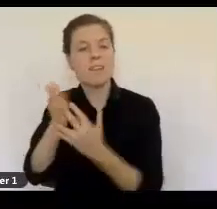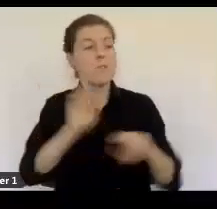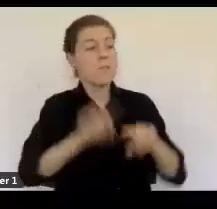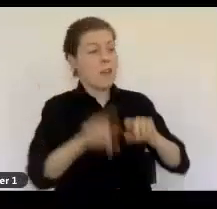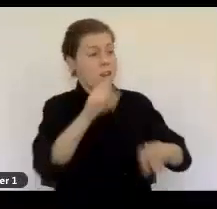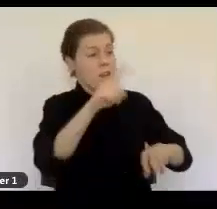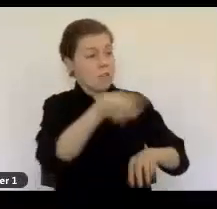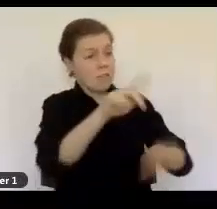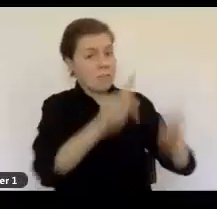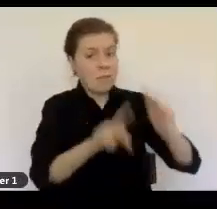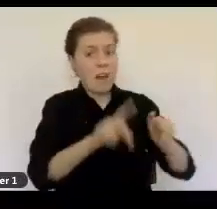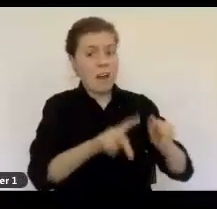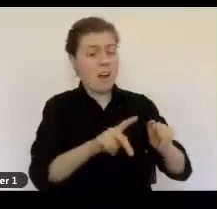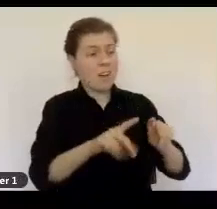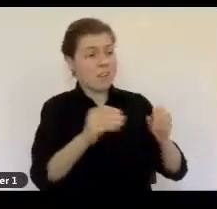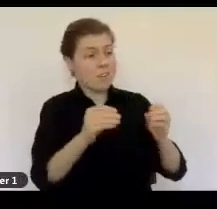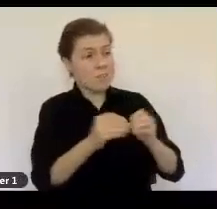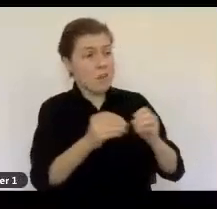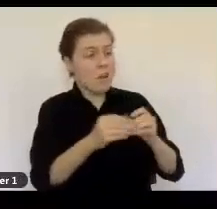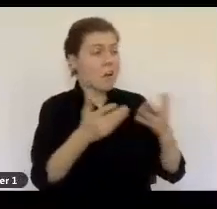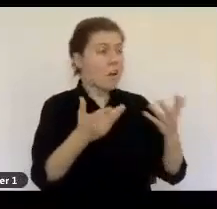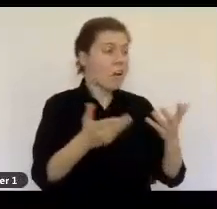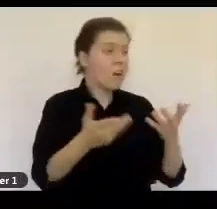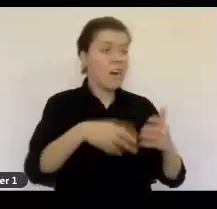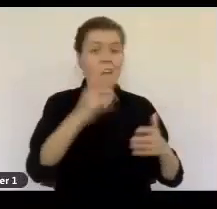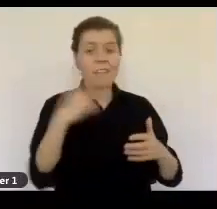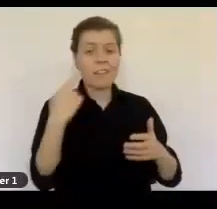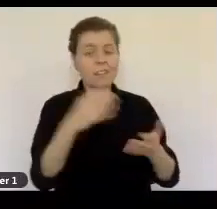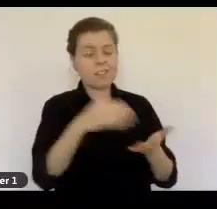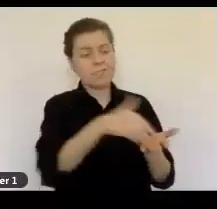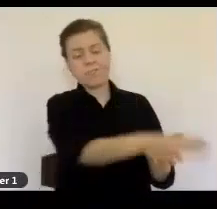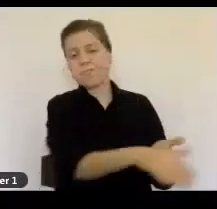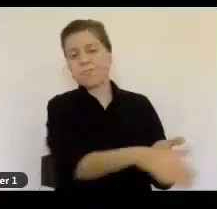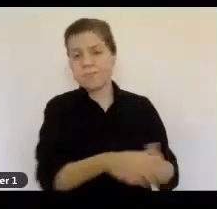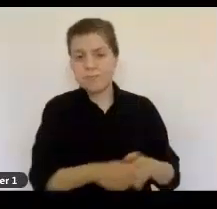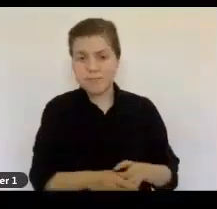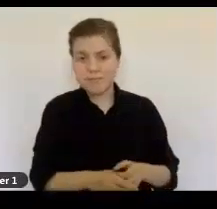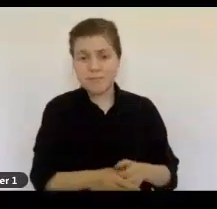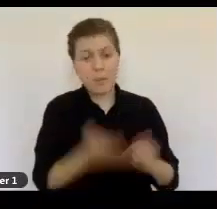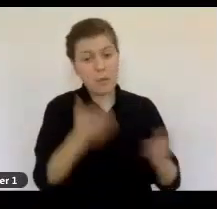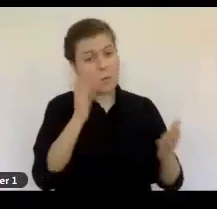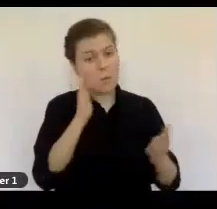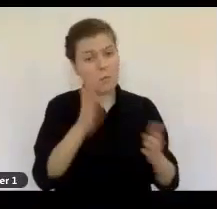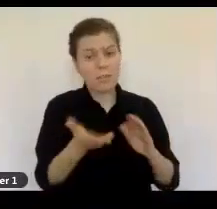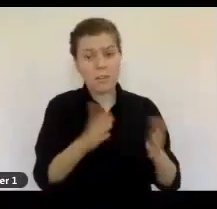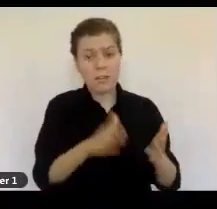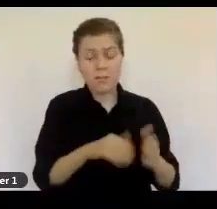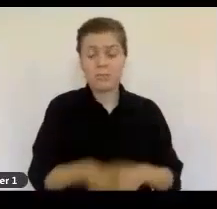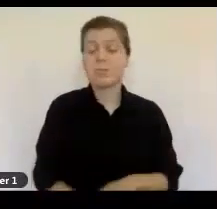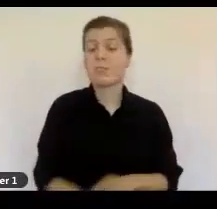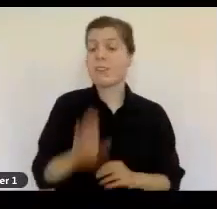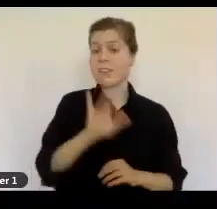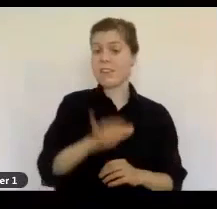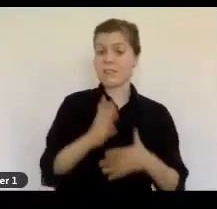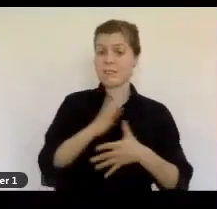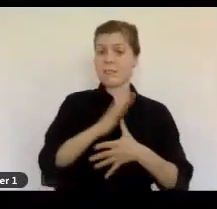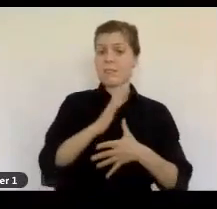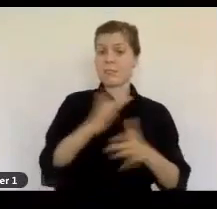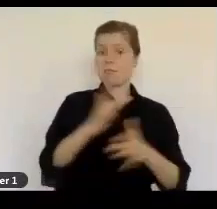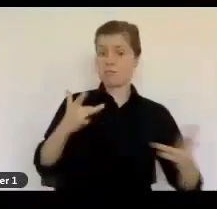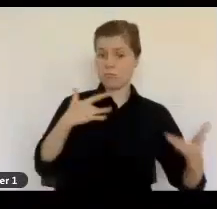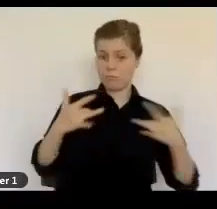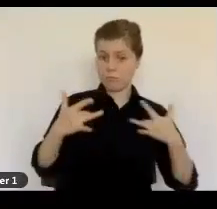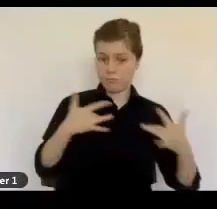this, go for the most people possible and sorry about equity. Okay, so that's just a kind of